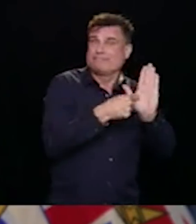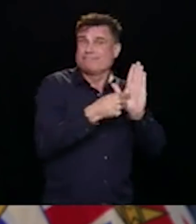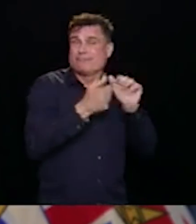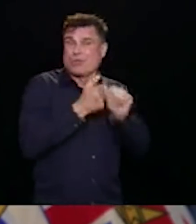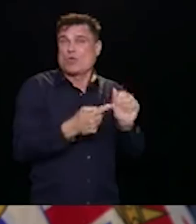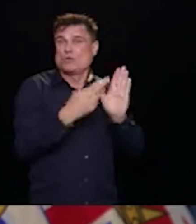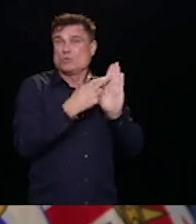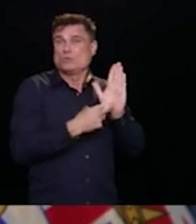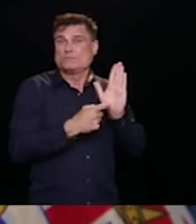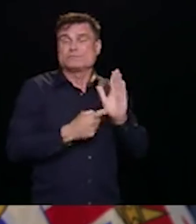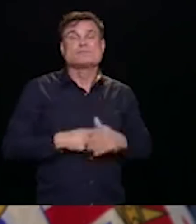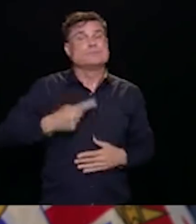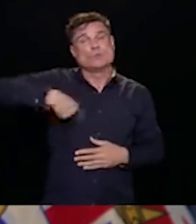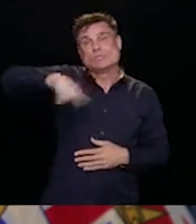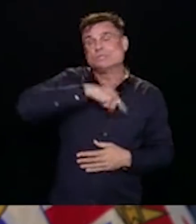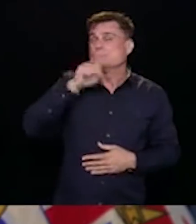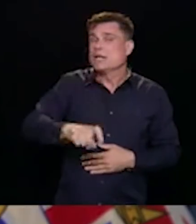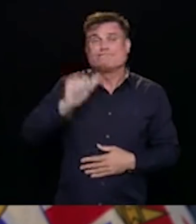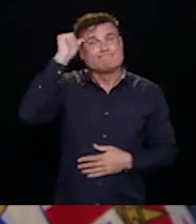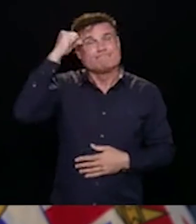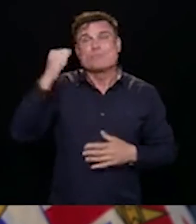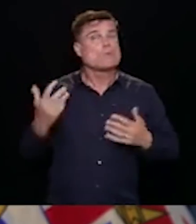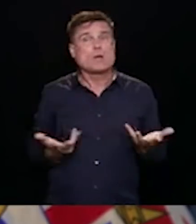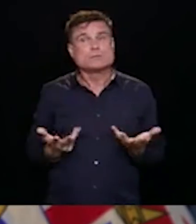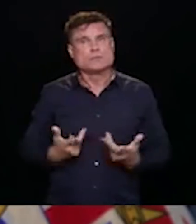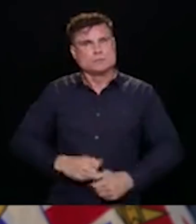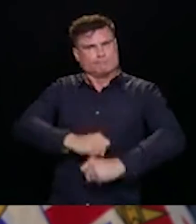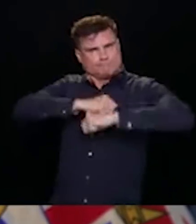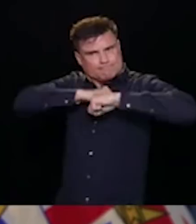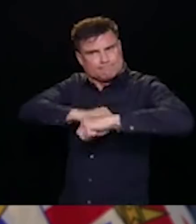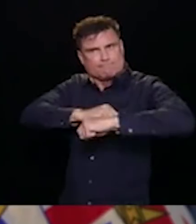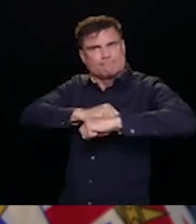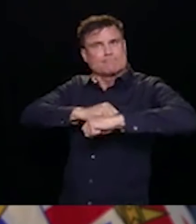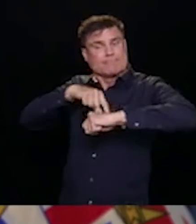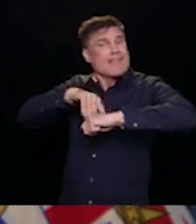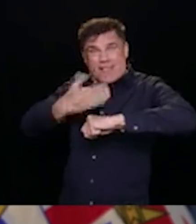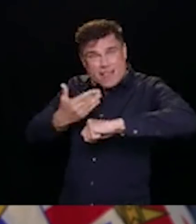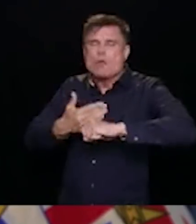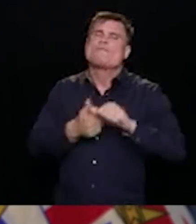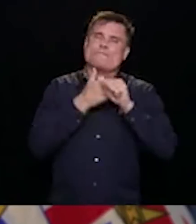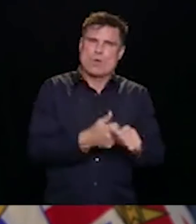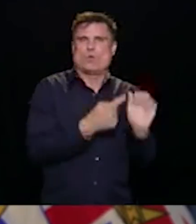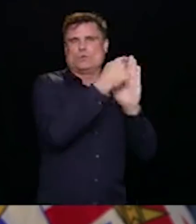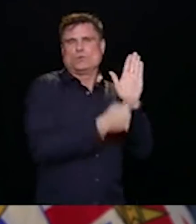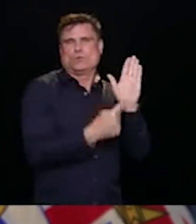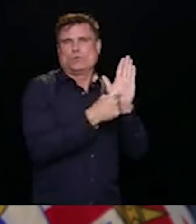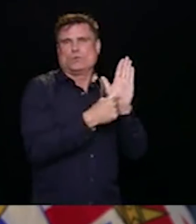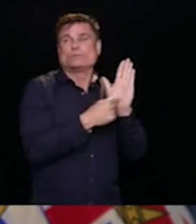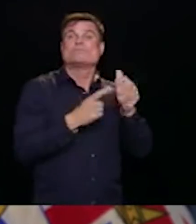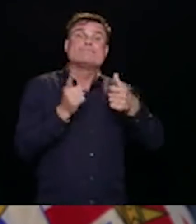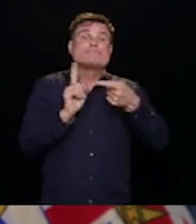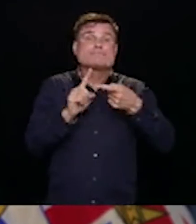to use our layers of protection, because that is what will keep us being able to manage in our society.